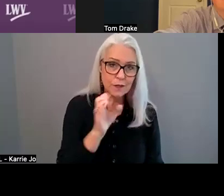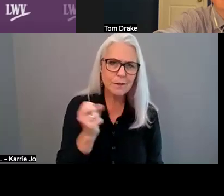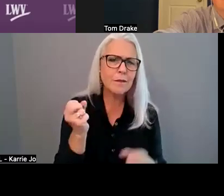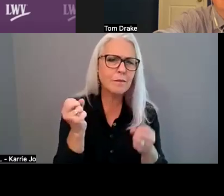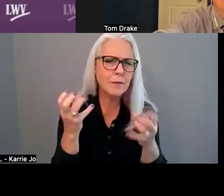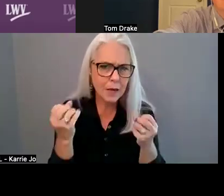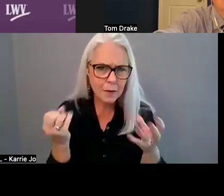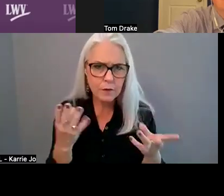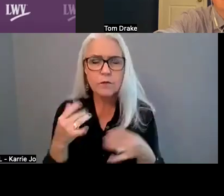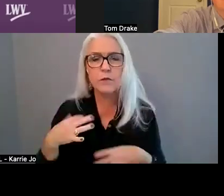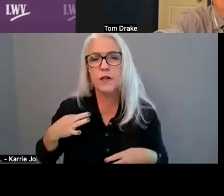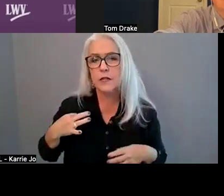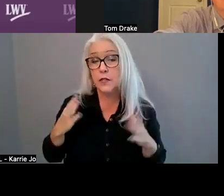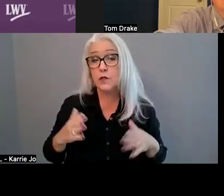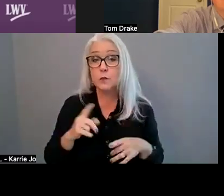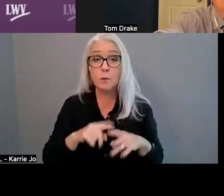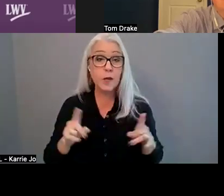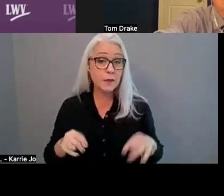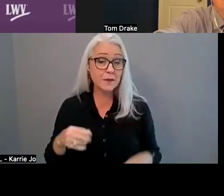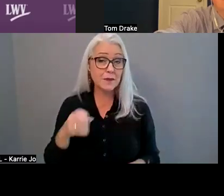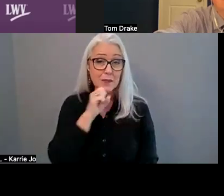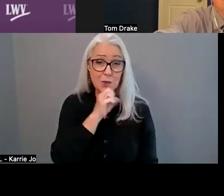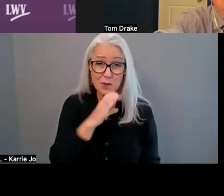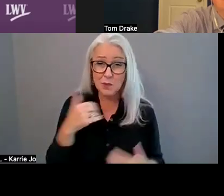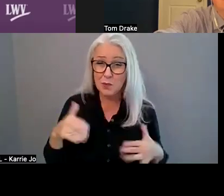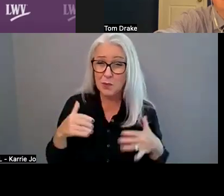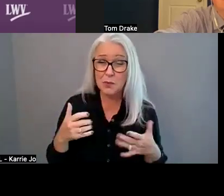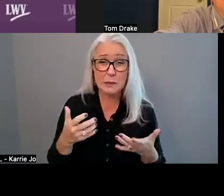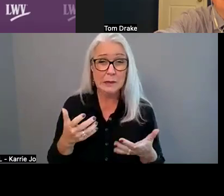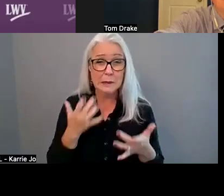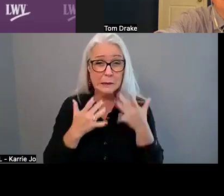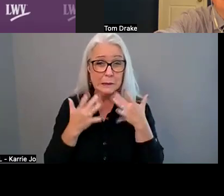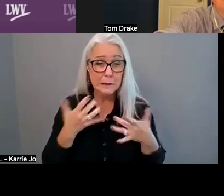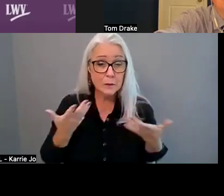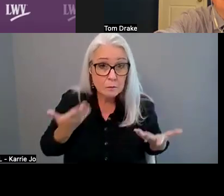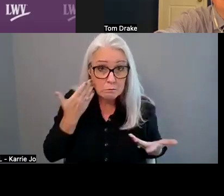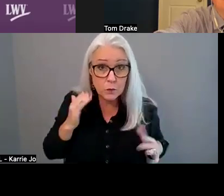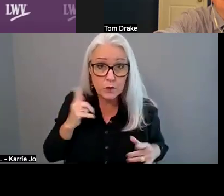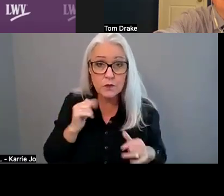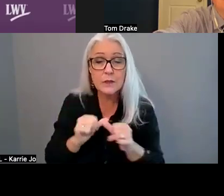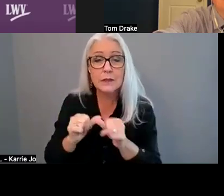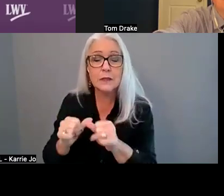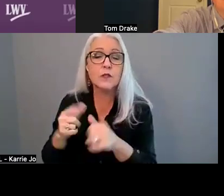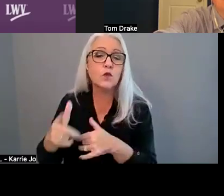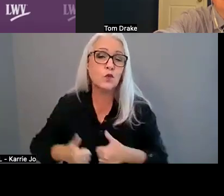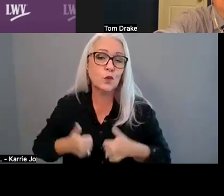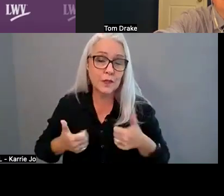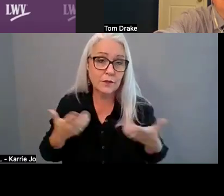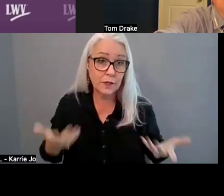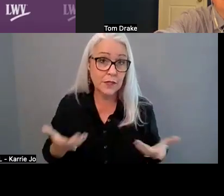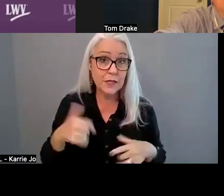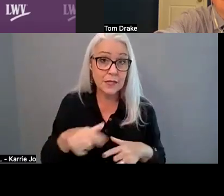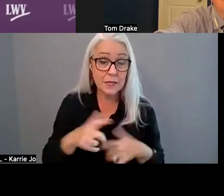taxes, seniors have concerns about the affordability of living here. Can something be done to make living in Hastings more affordable for